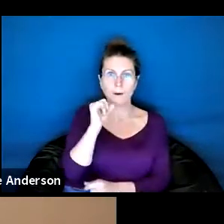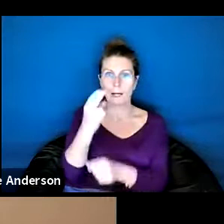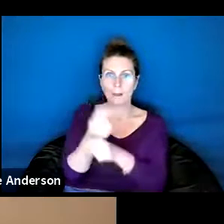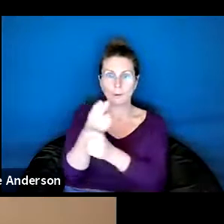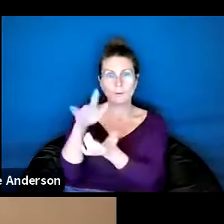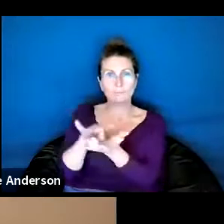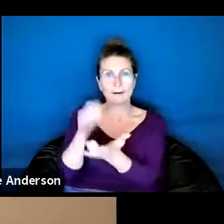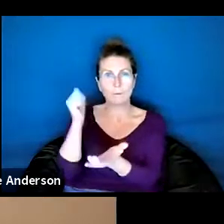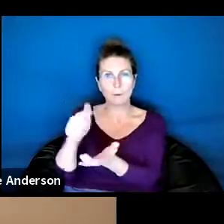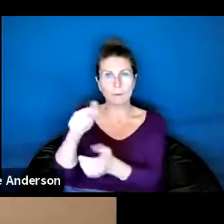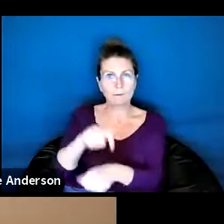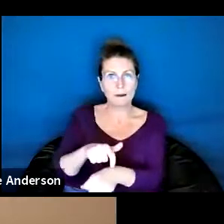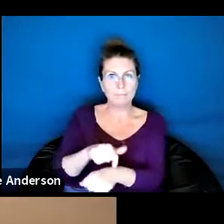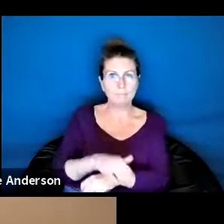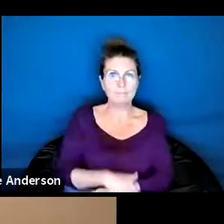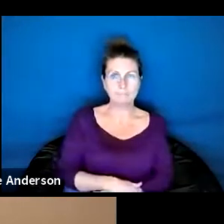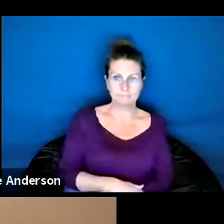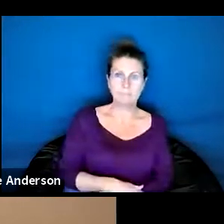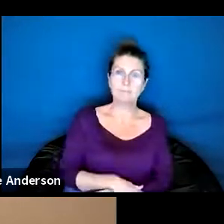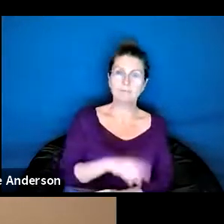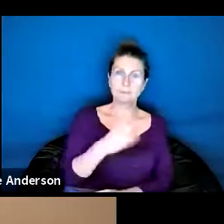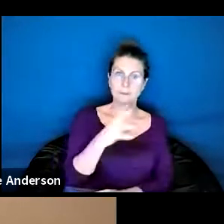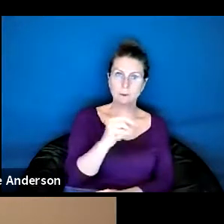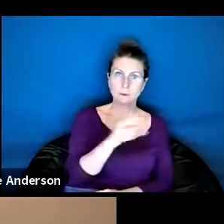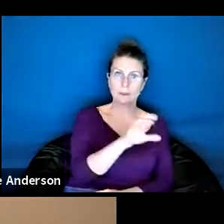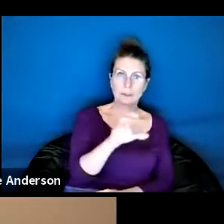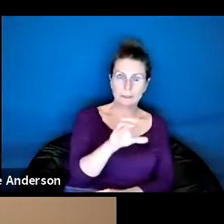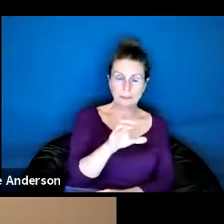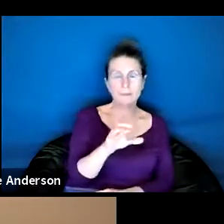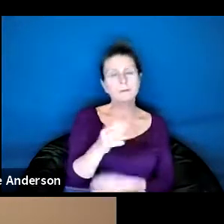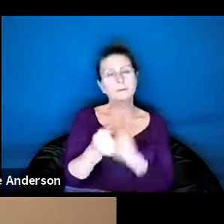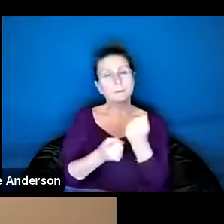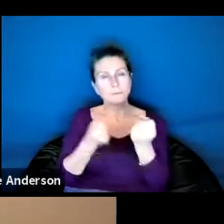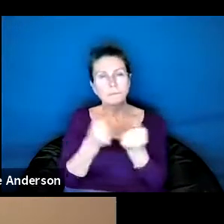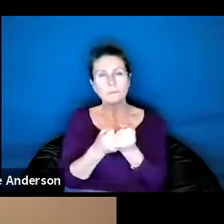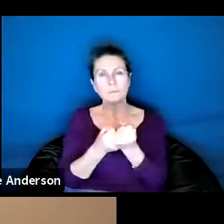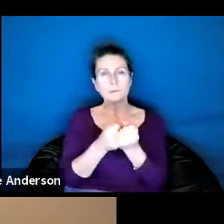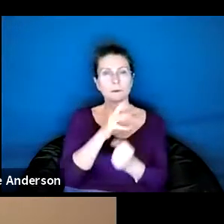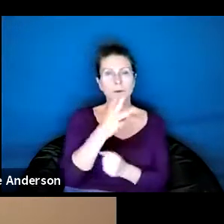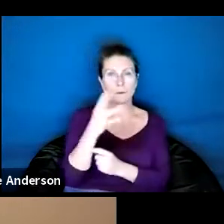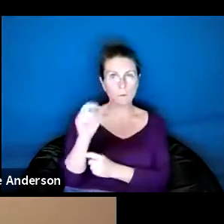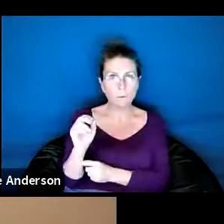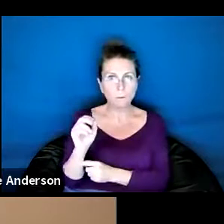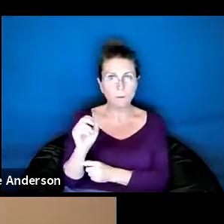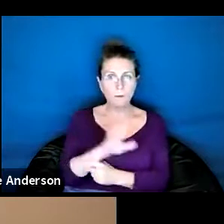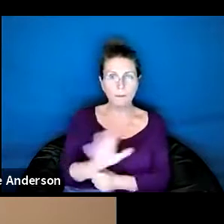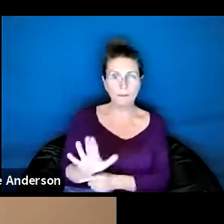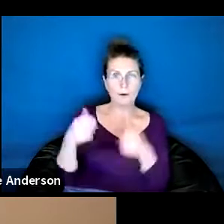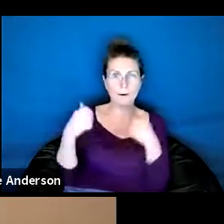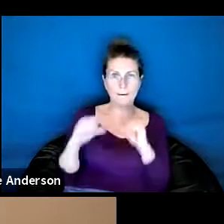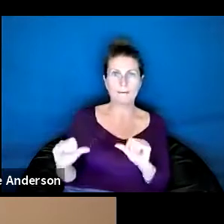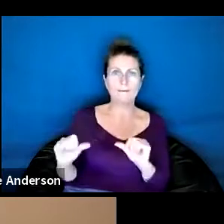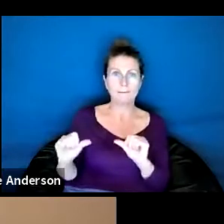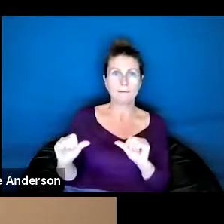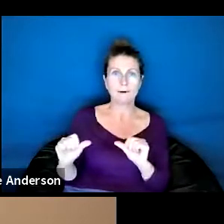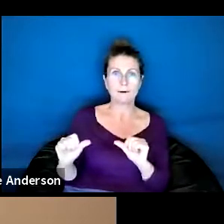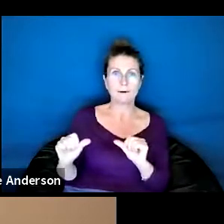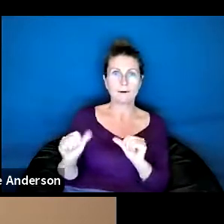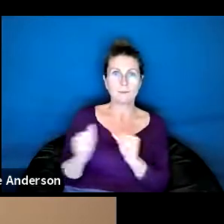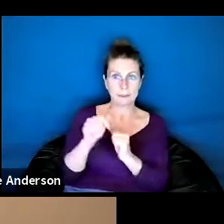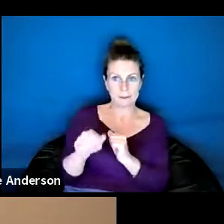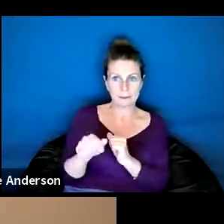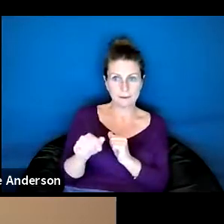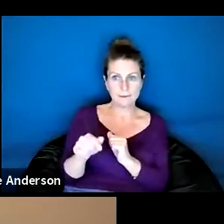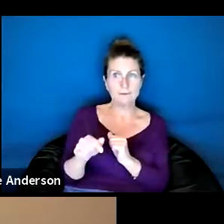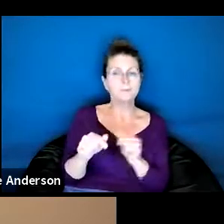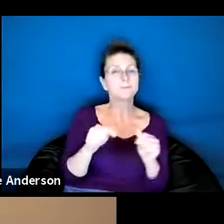the WHO Collaborating Center is really to support the World Health Organization's efforts in this space. And really